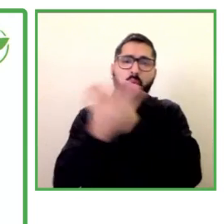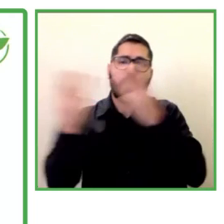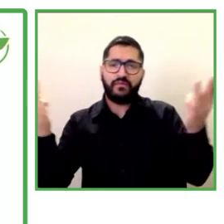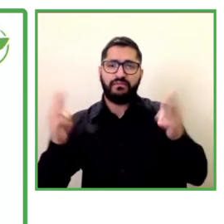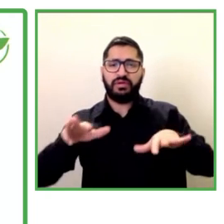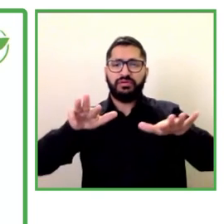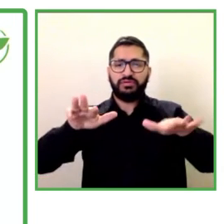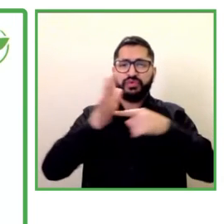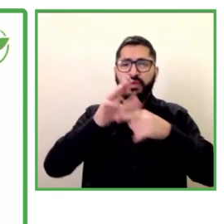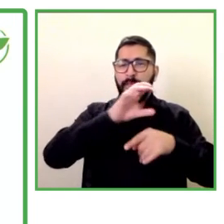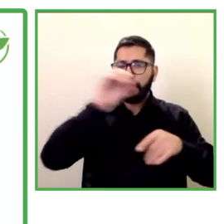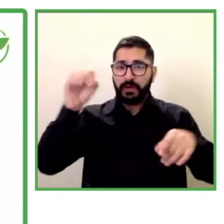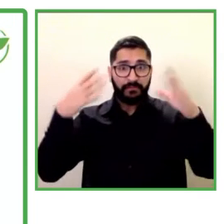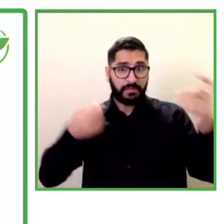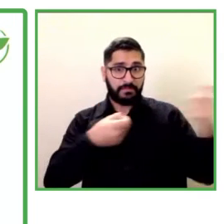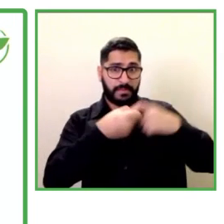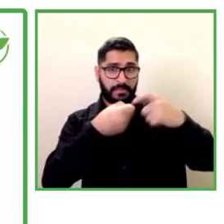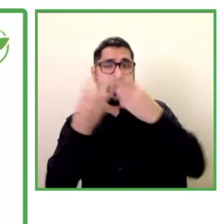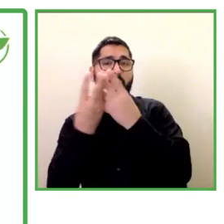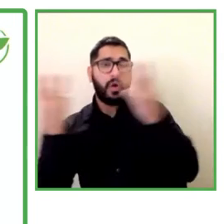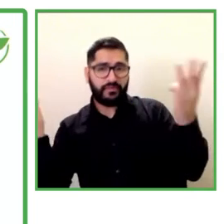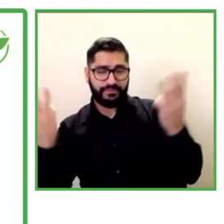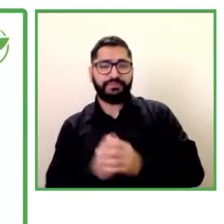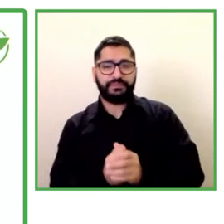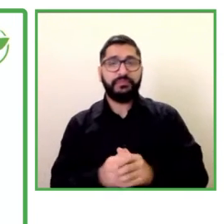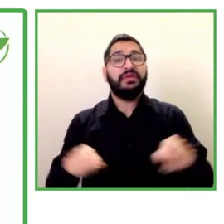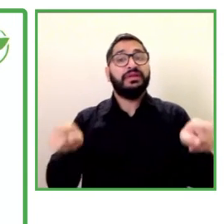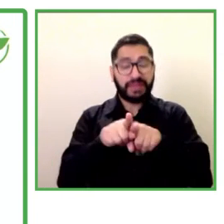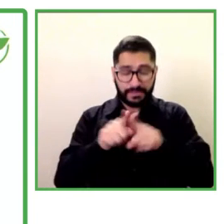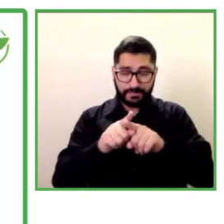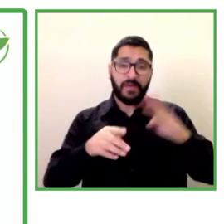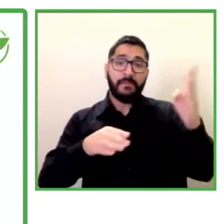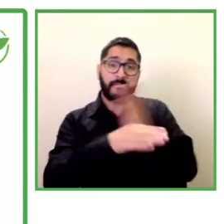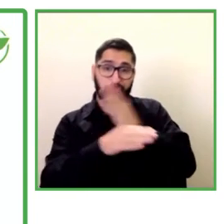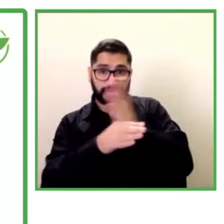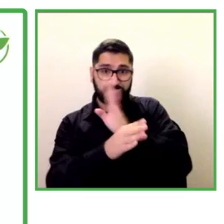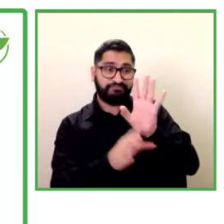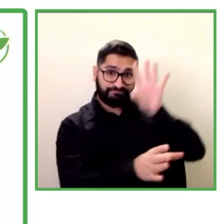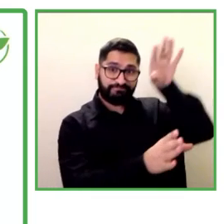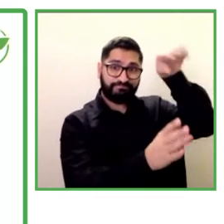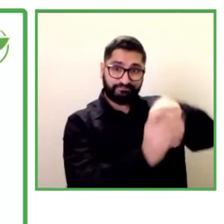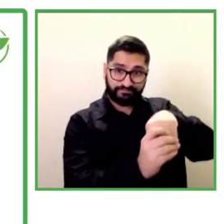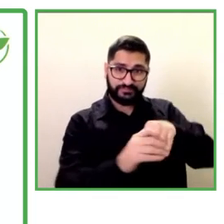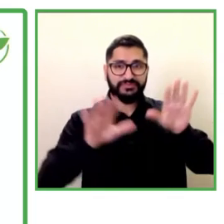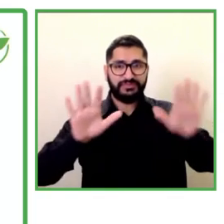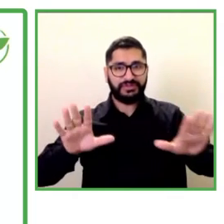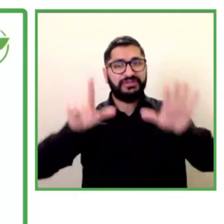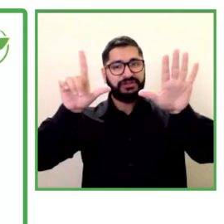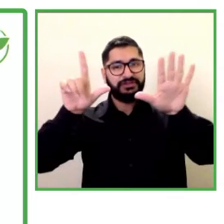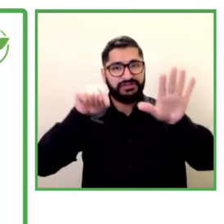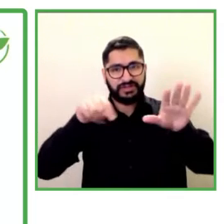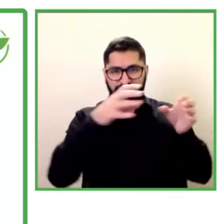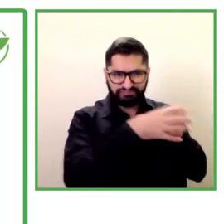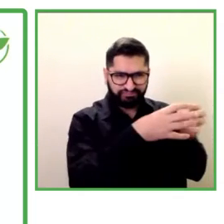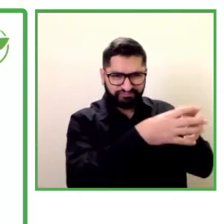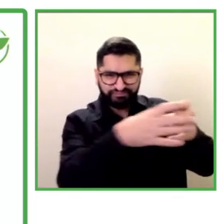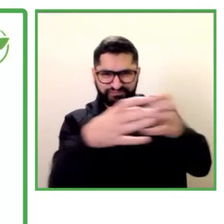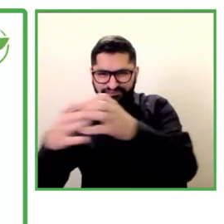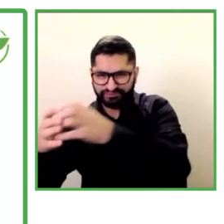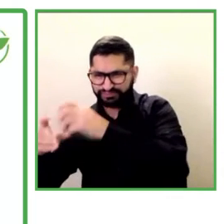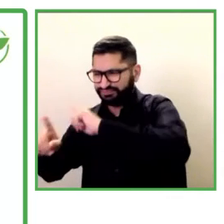platform. Our companies are 17 are from 17 chambers and associations,